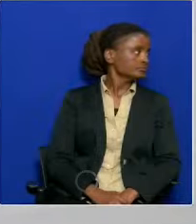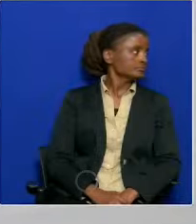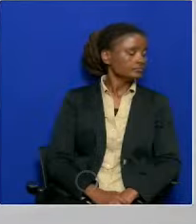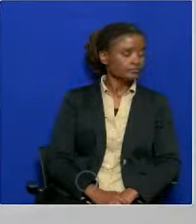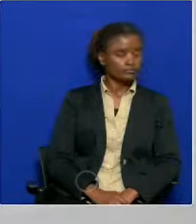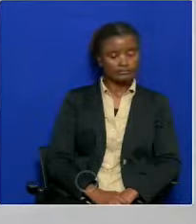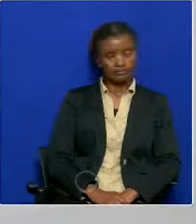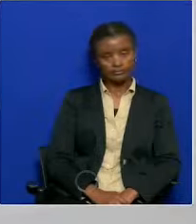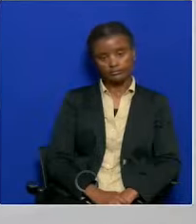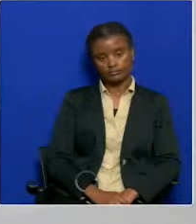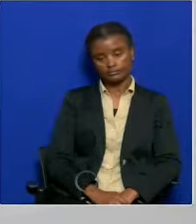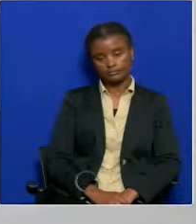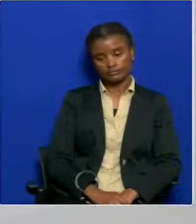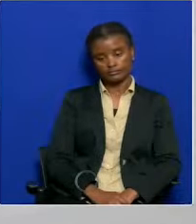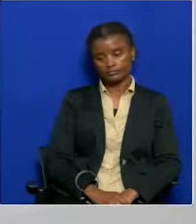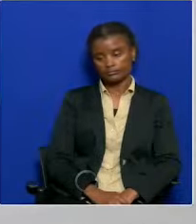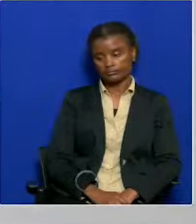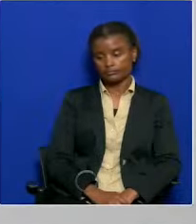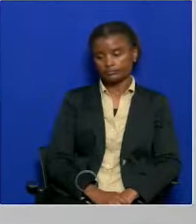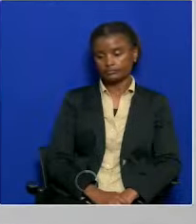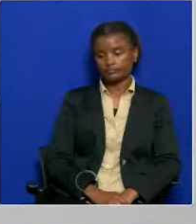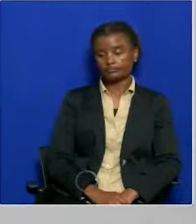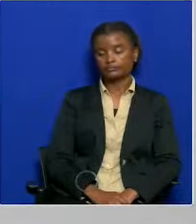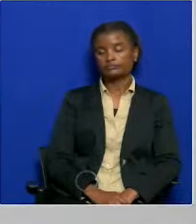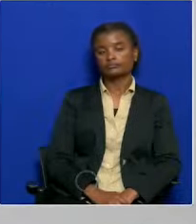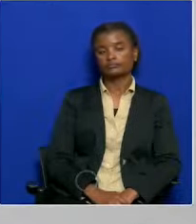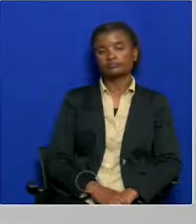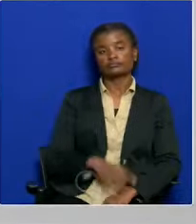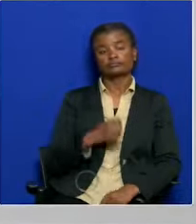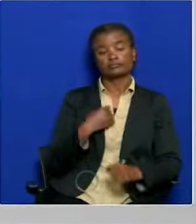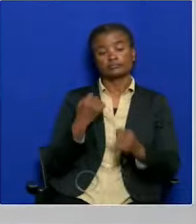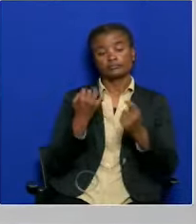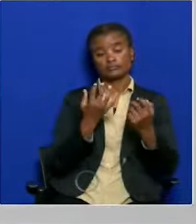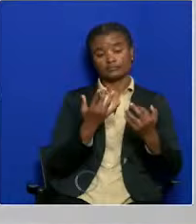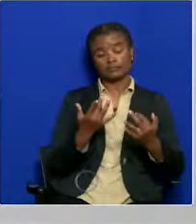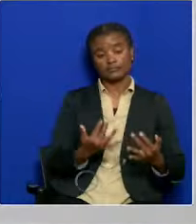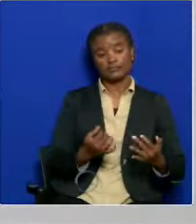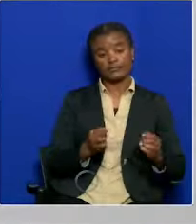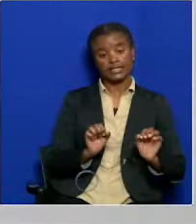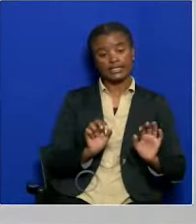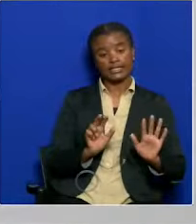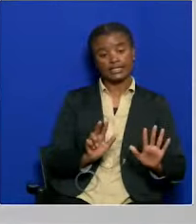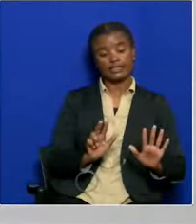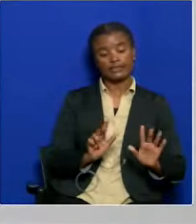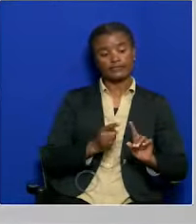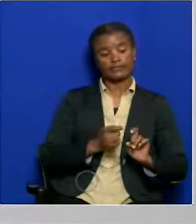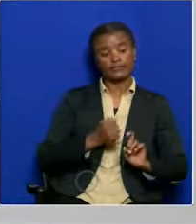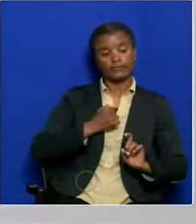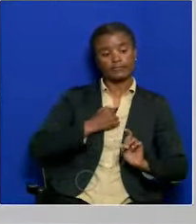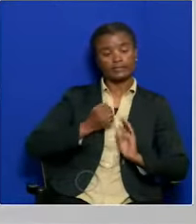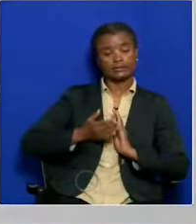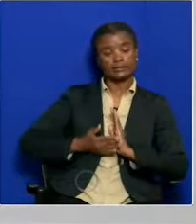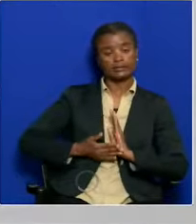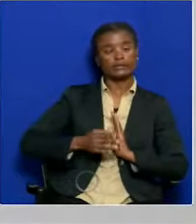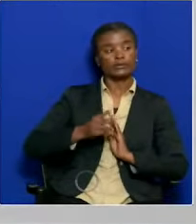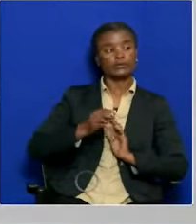So I counted 8 calls for me, 8 calls for Matlala, and there is 1